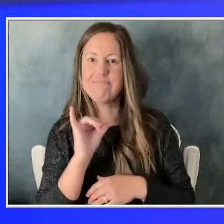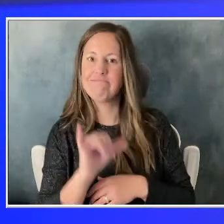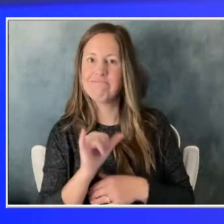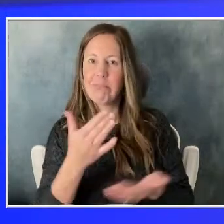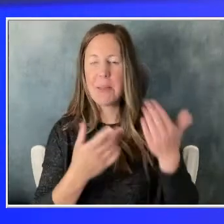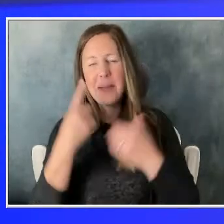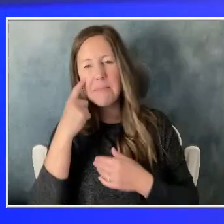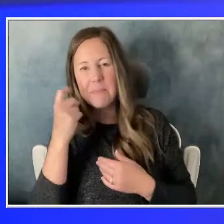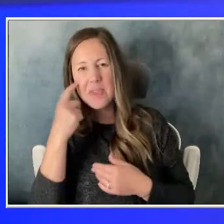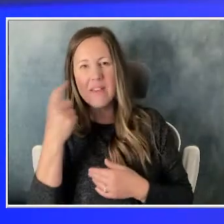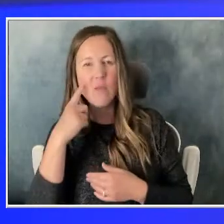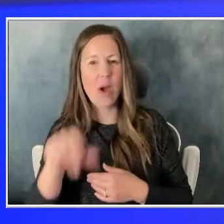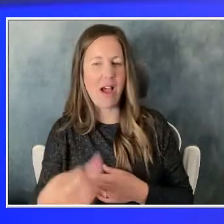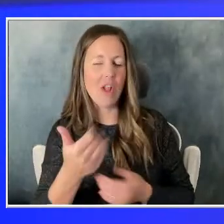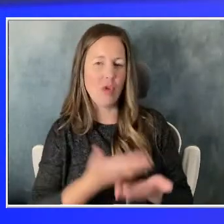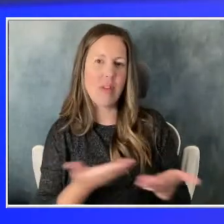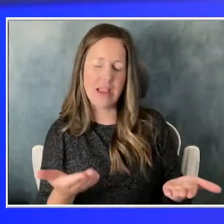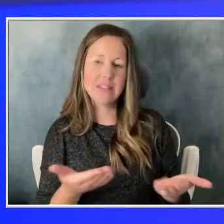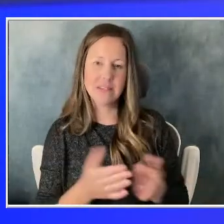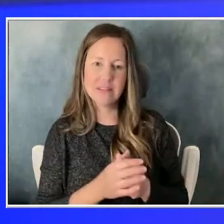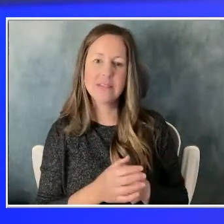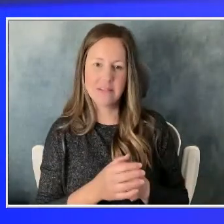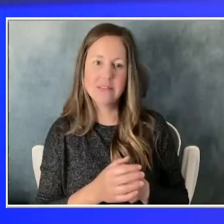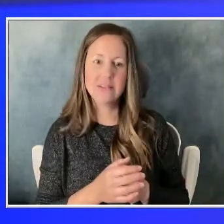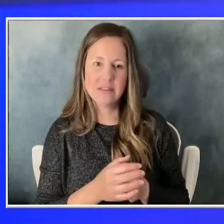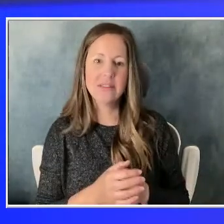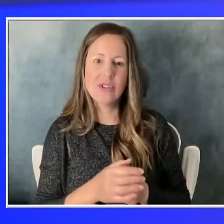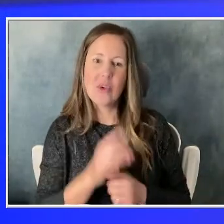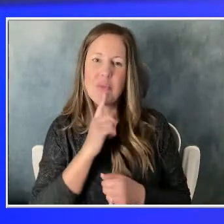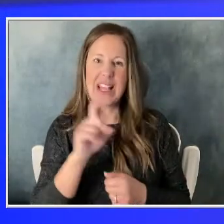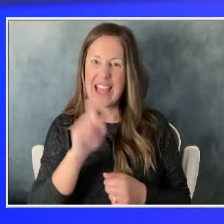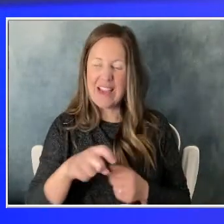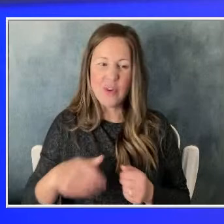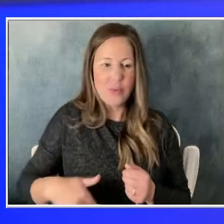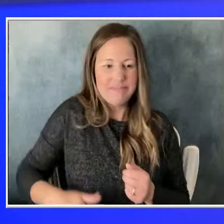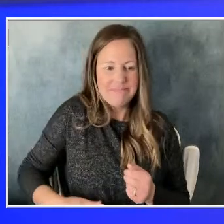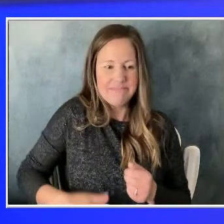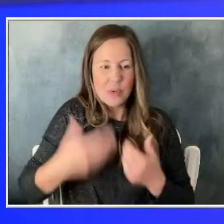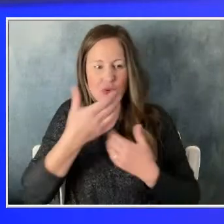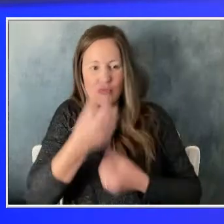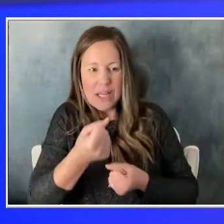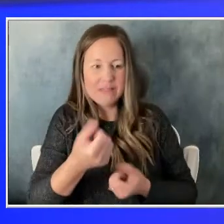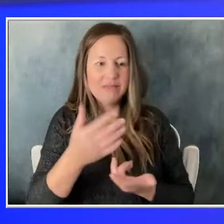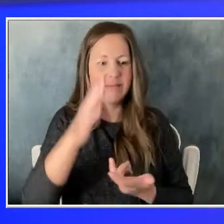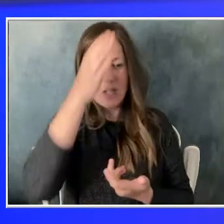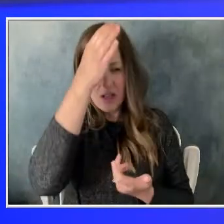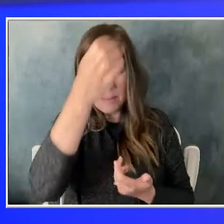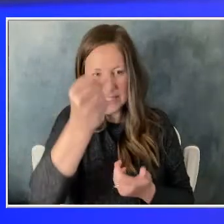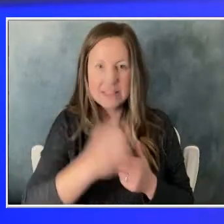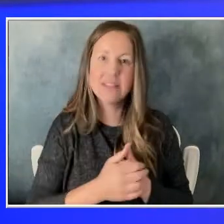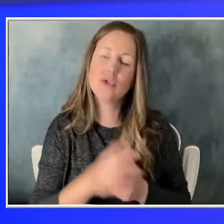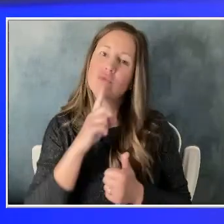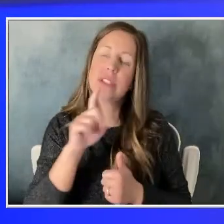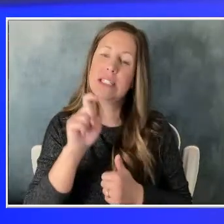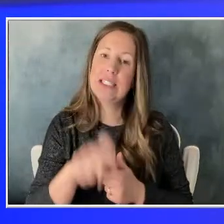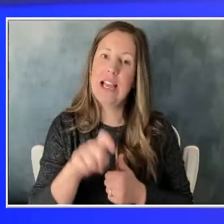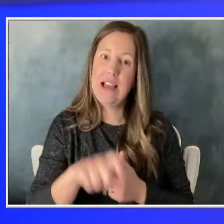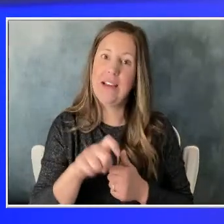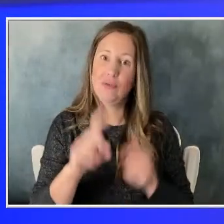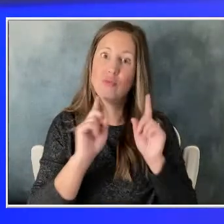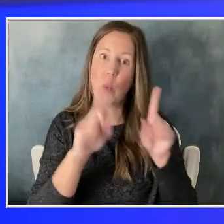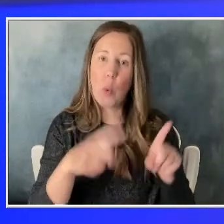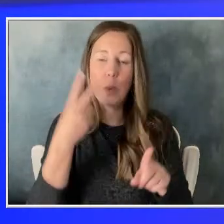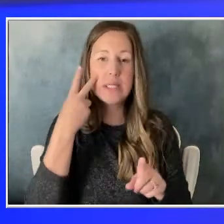of relying quote unquote common sense. So now the special common sense is you need to do is see your